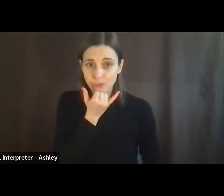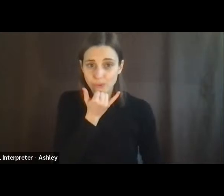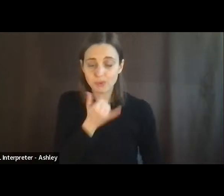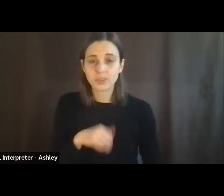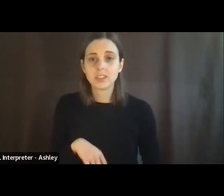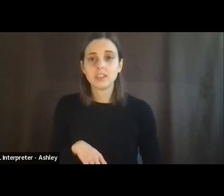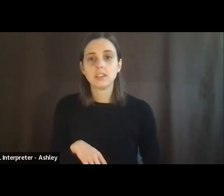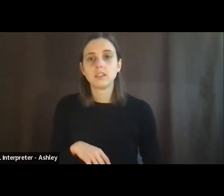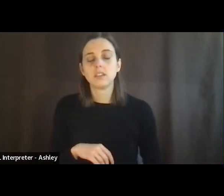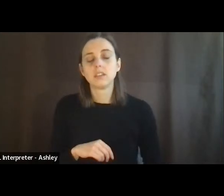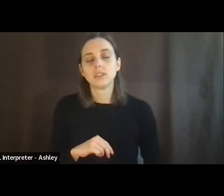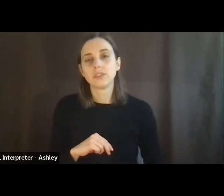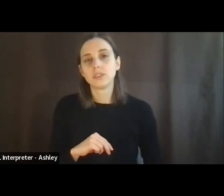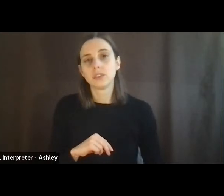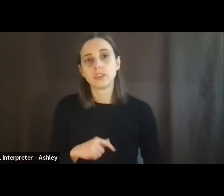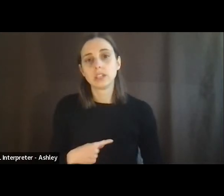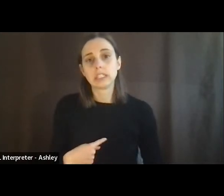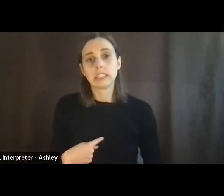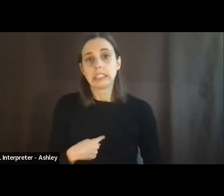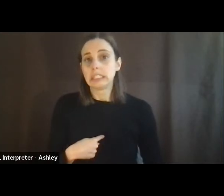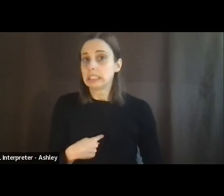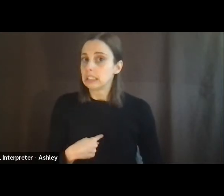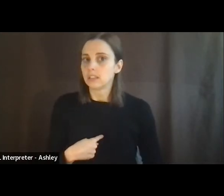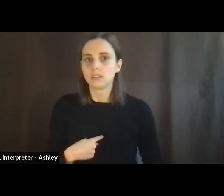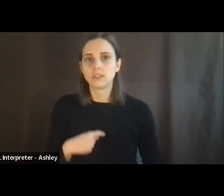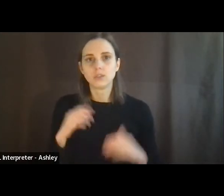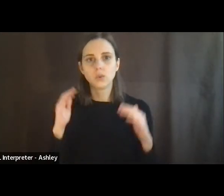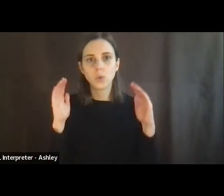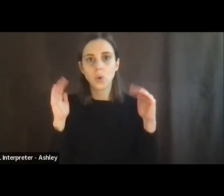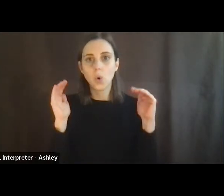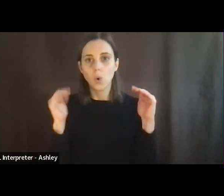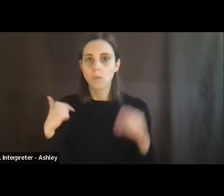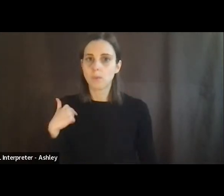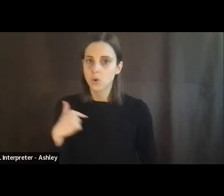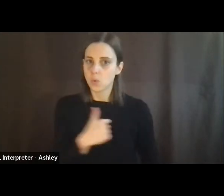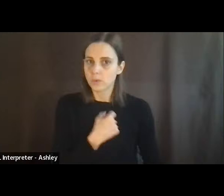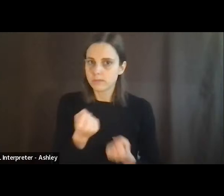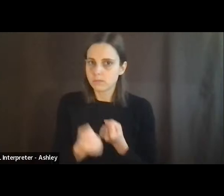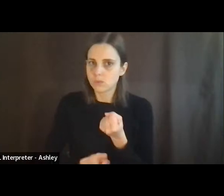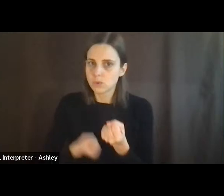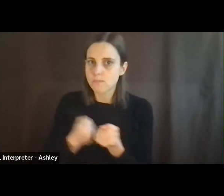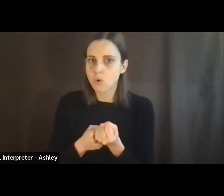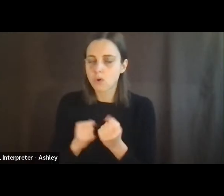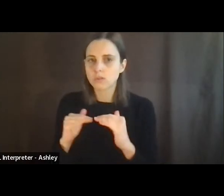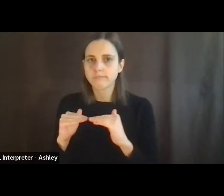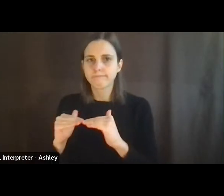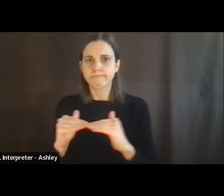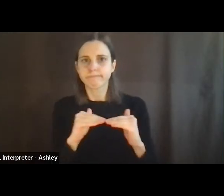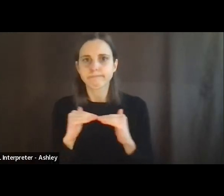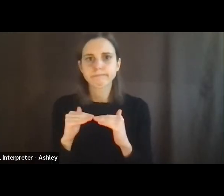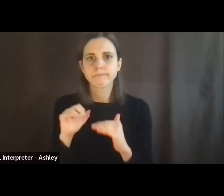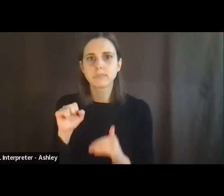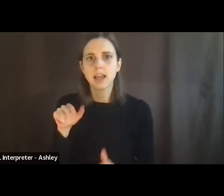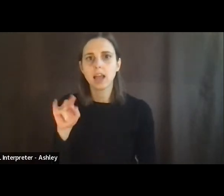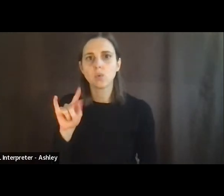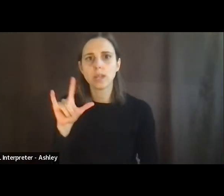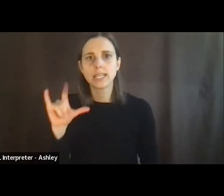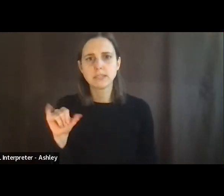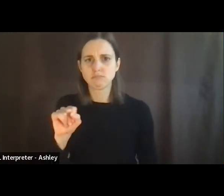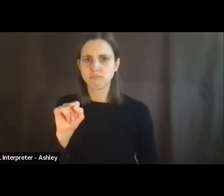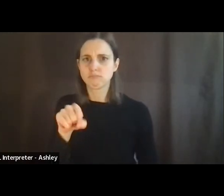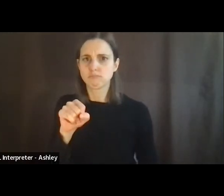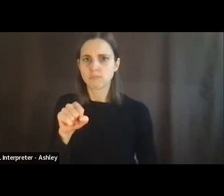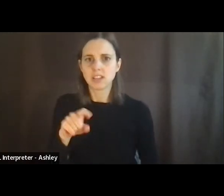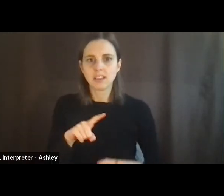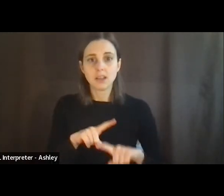And I hope we support equity completely, but to go forward with that number and to continue